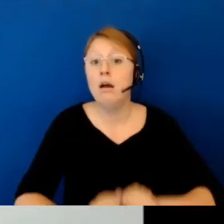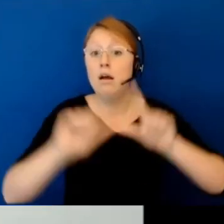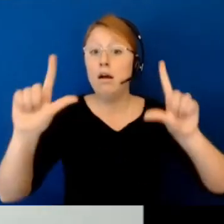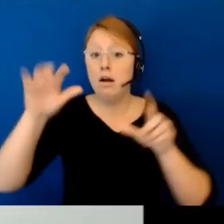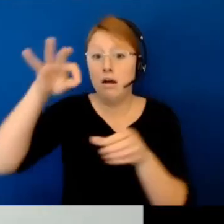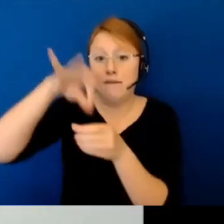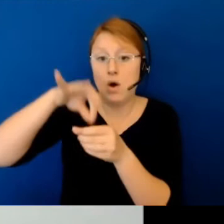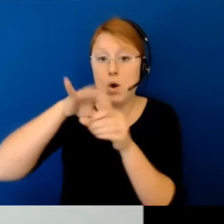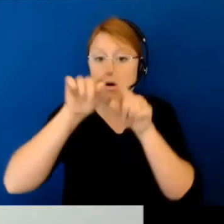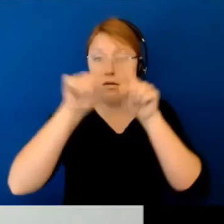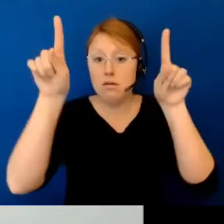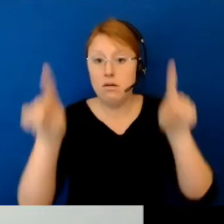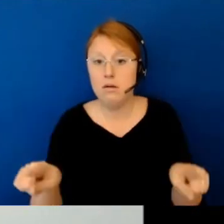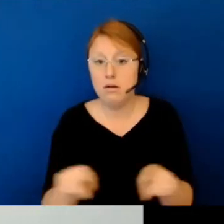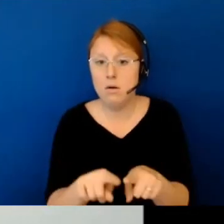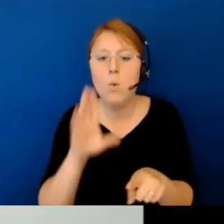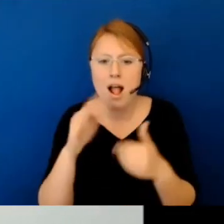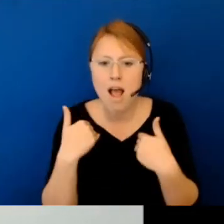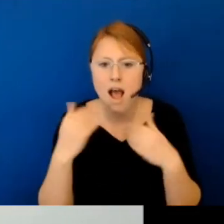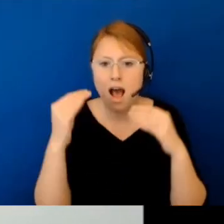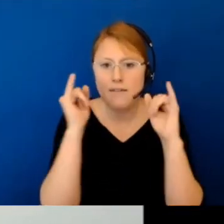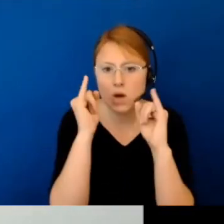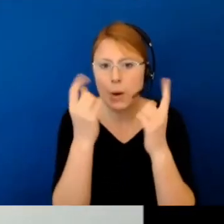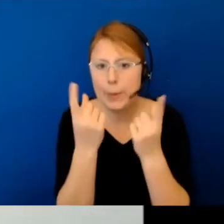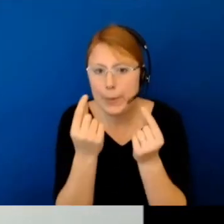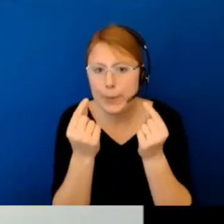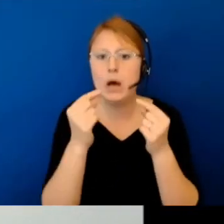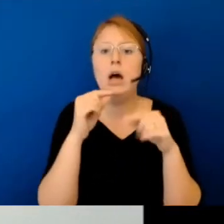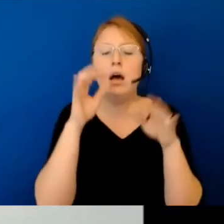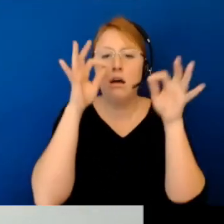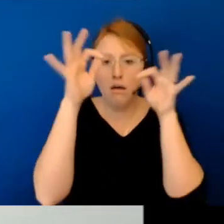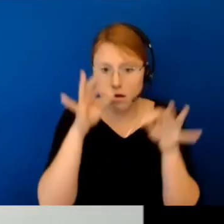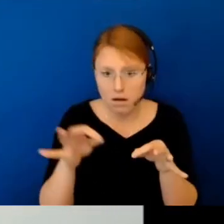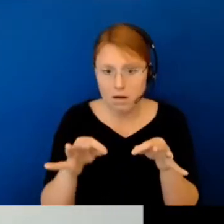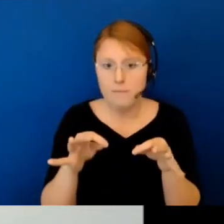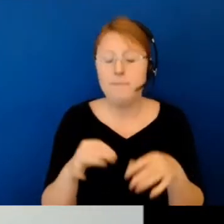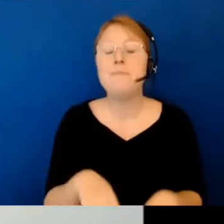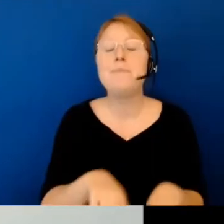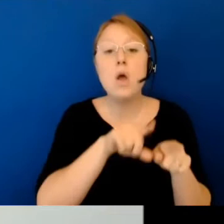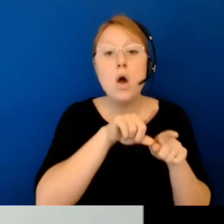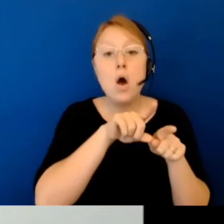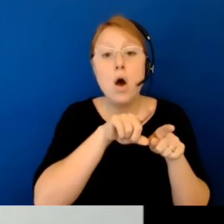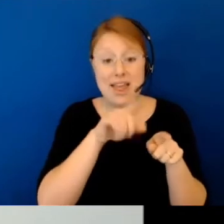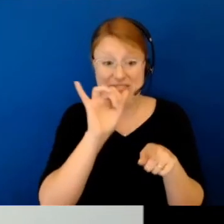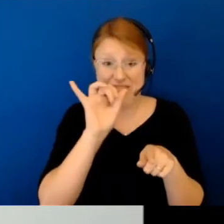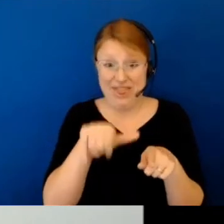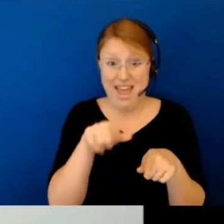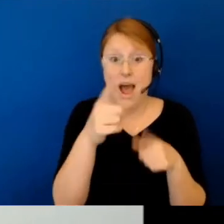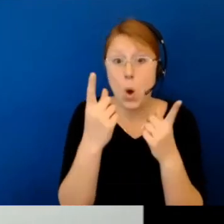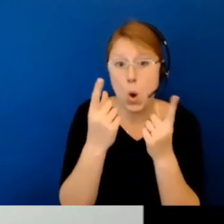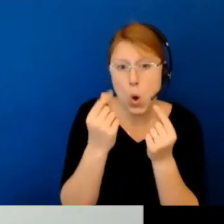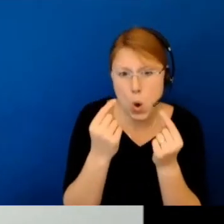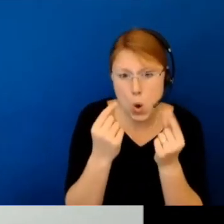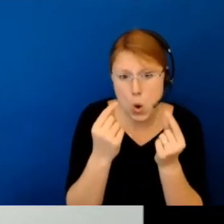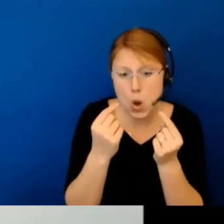and your voter instructions. You will also receive information either by phone or email that will tell you what your options